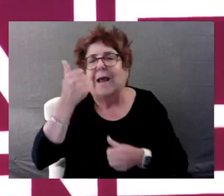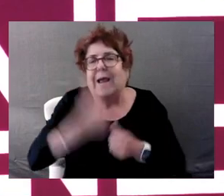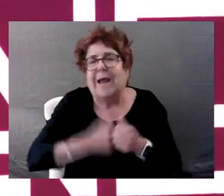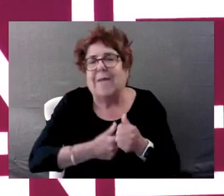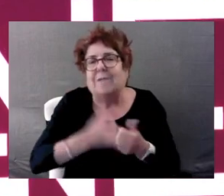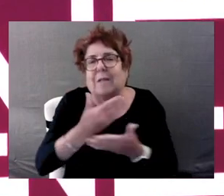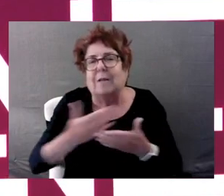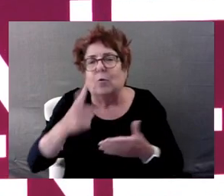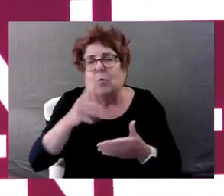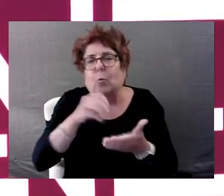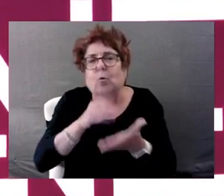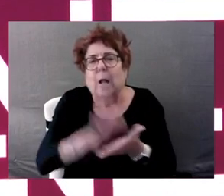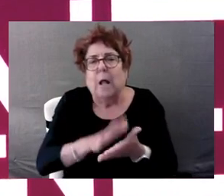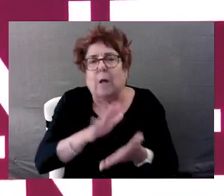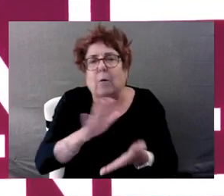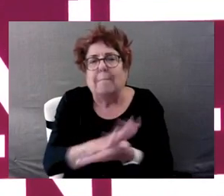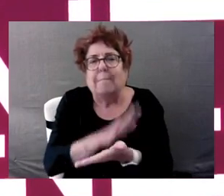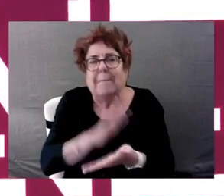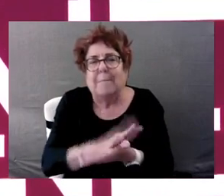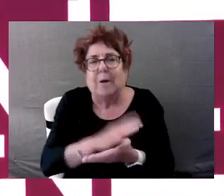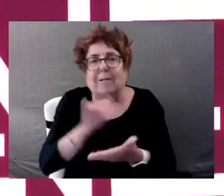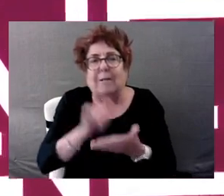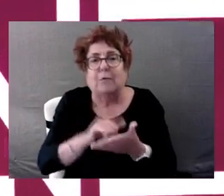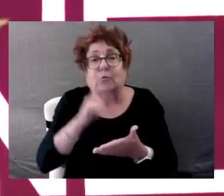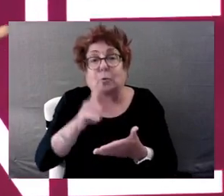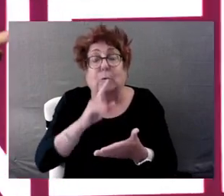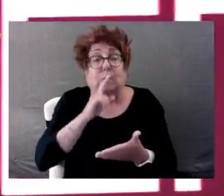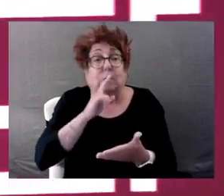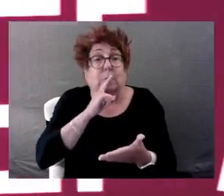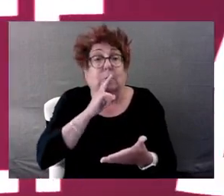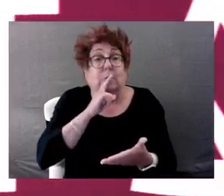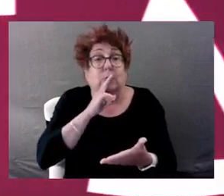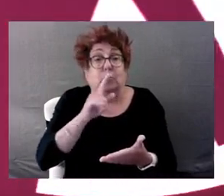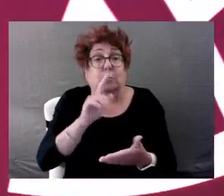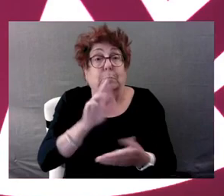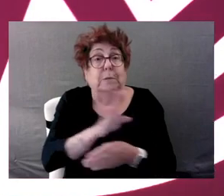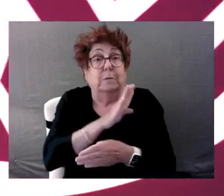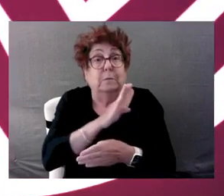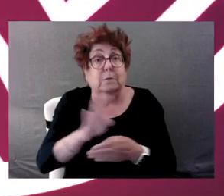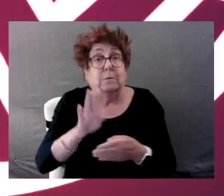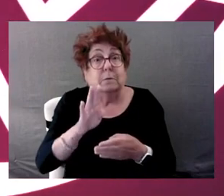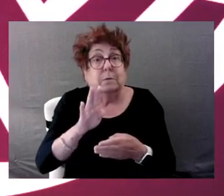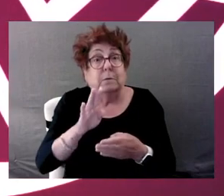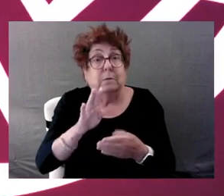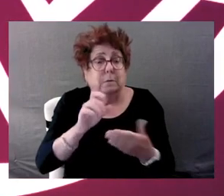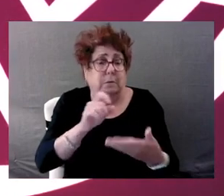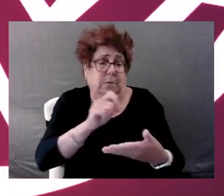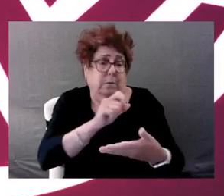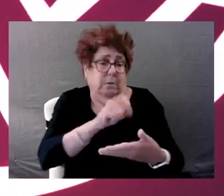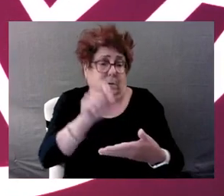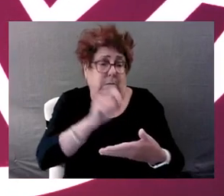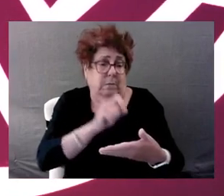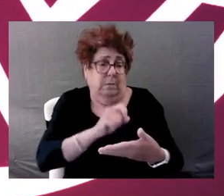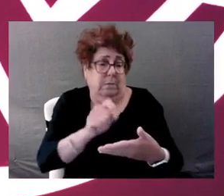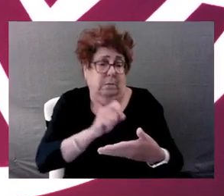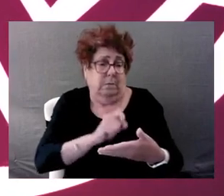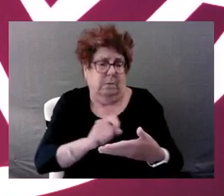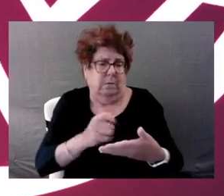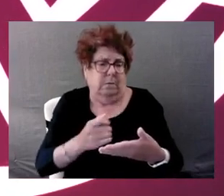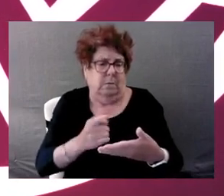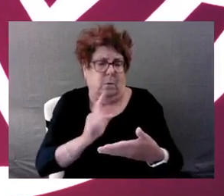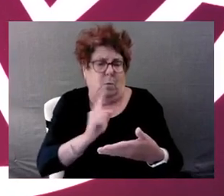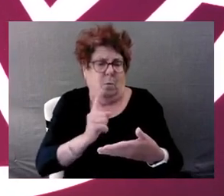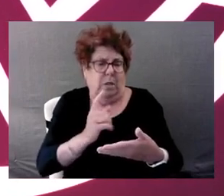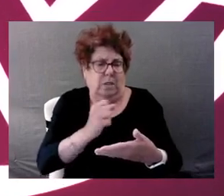paper, you literally checked it with, where is the love in this? And where's the